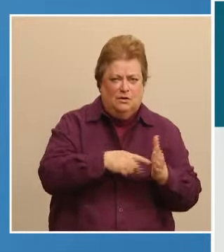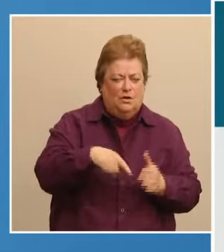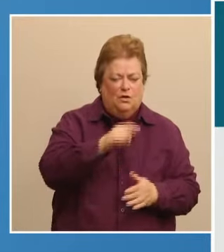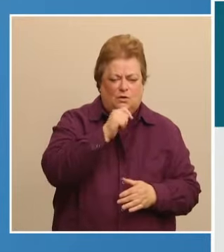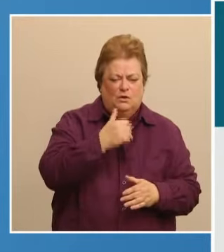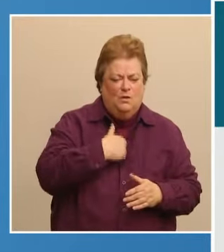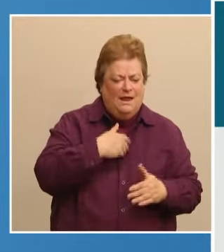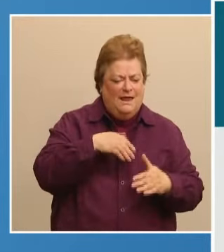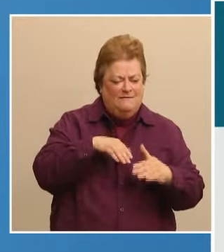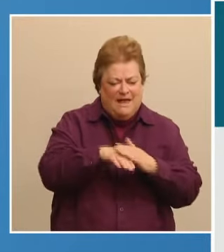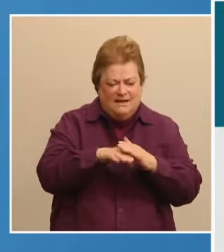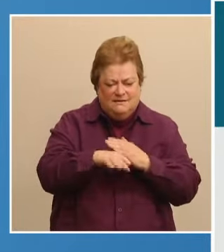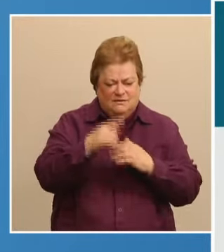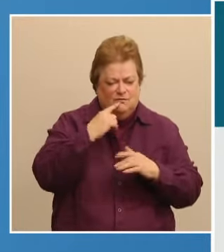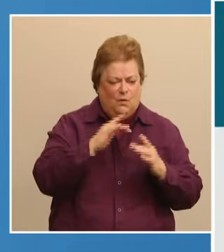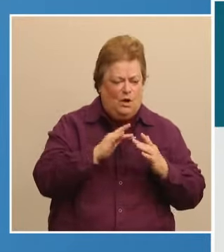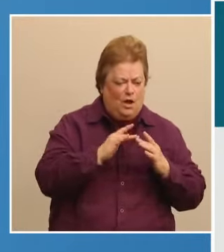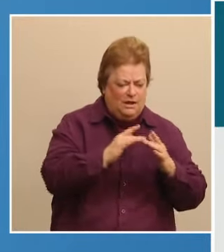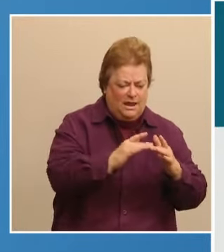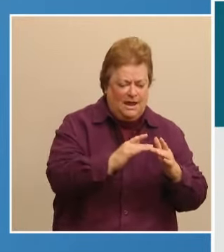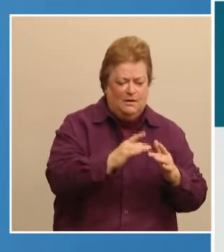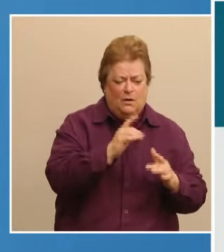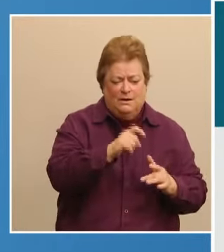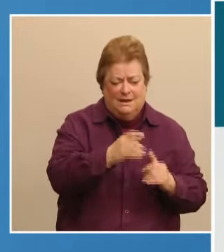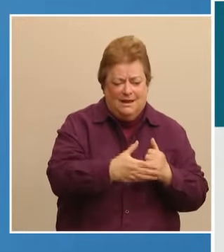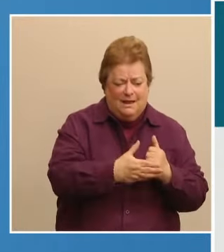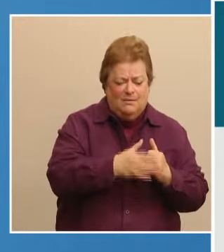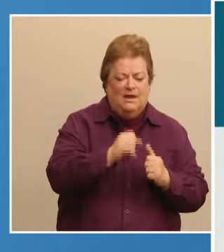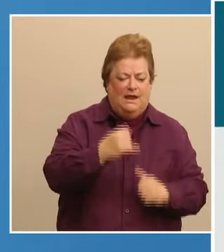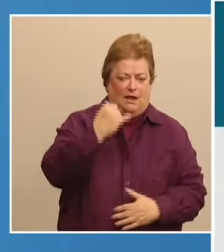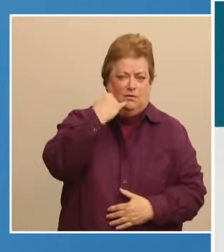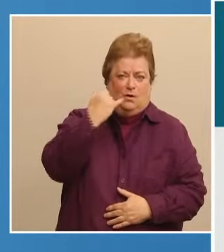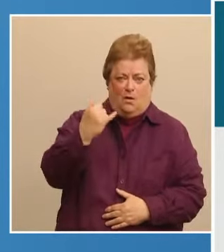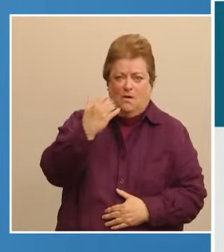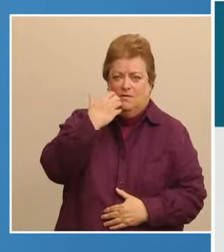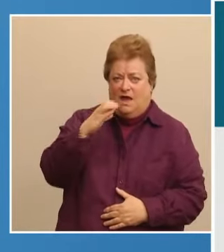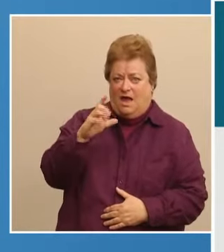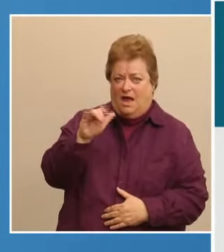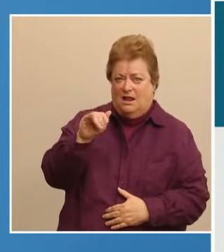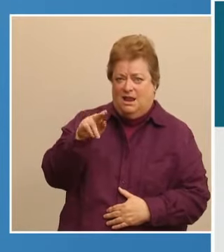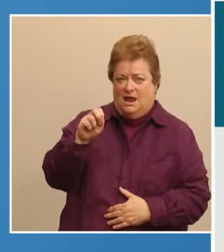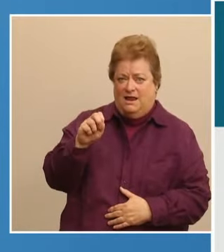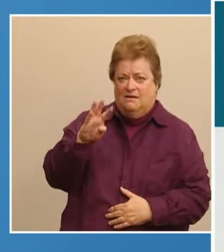online access or who need assistance may call the COVID-19 hotline at